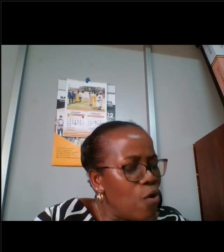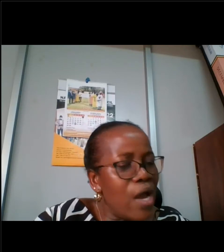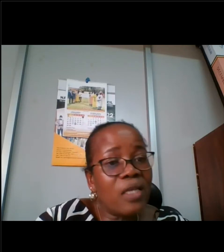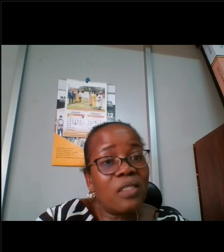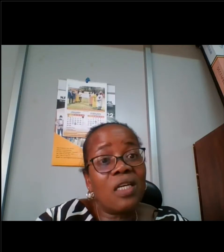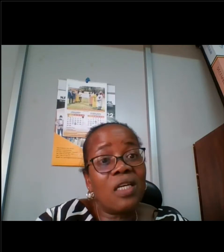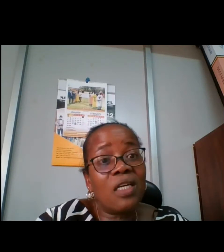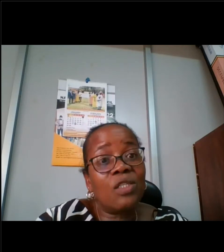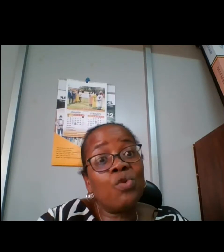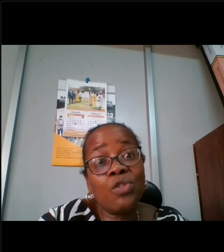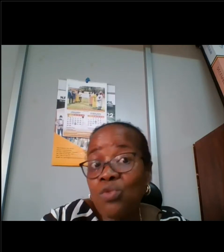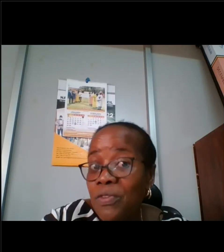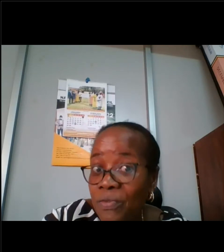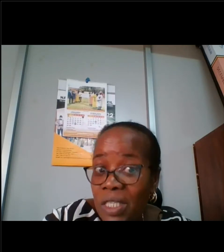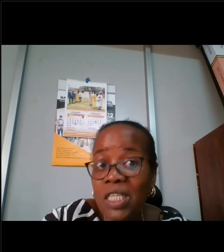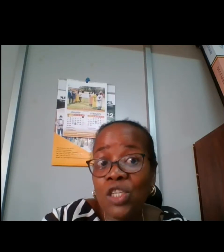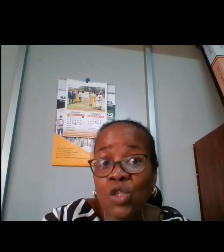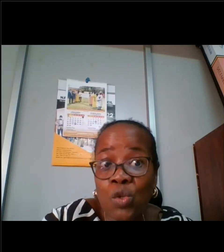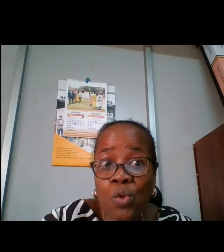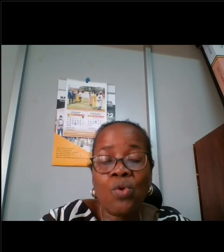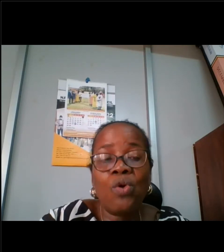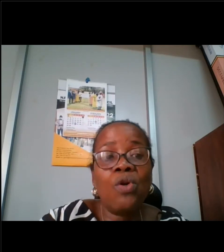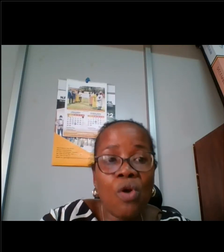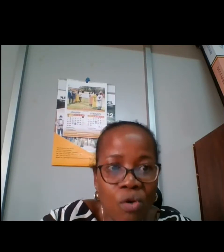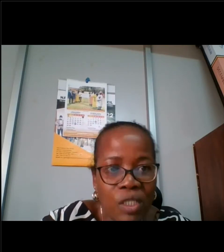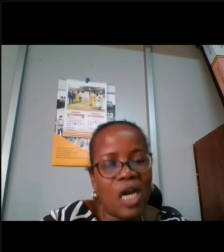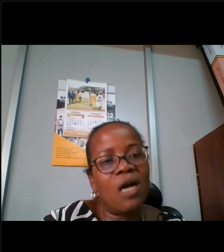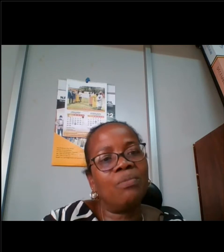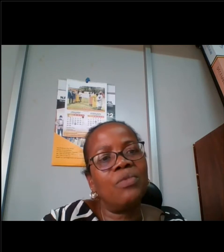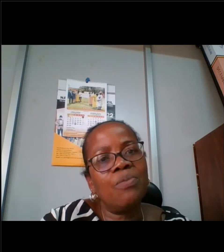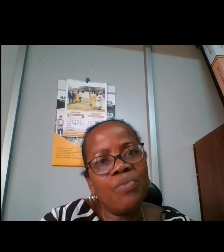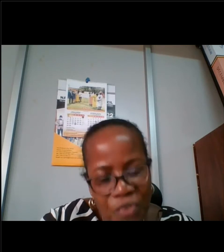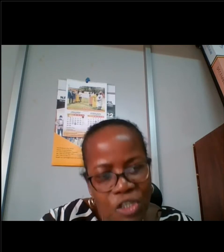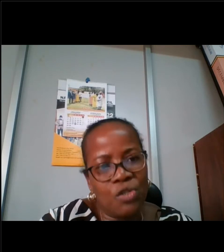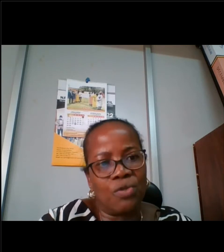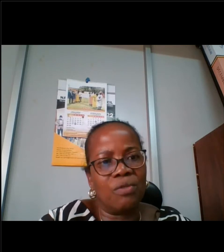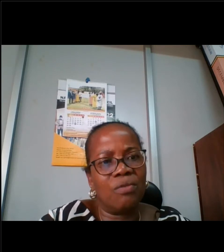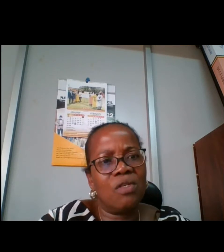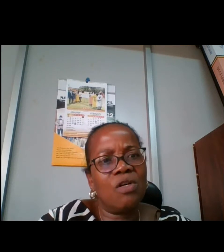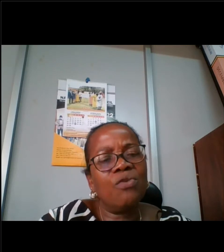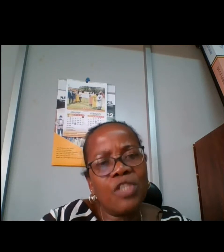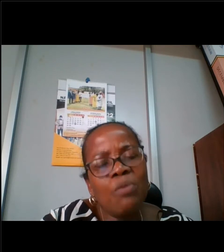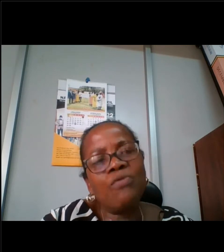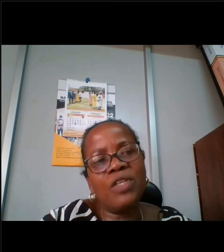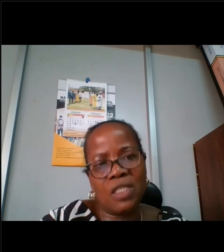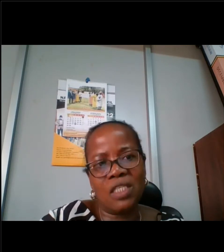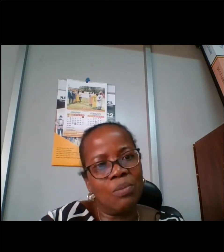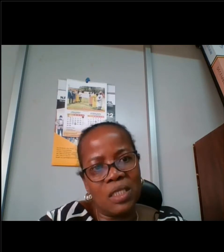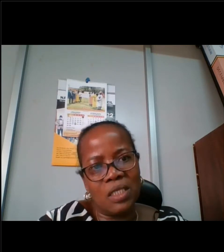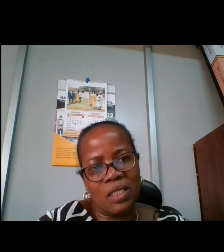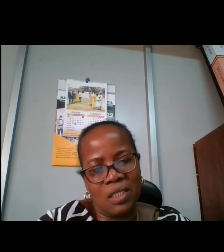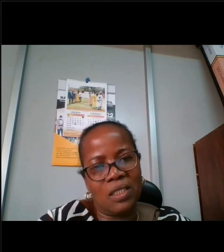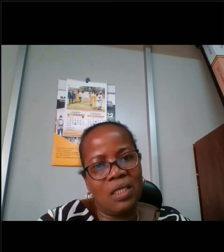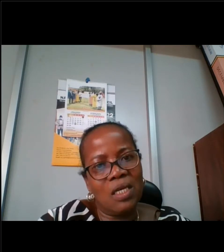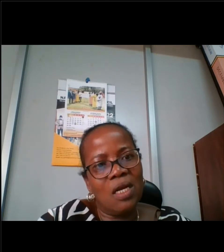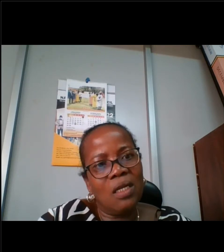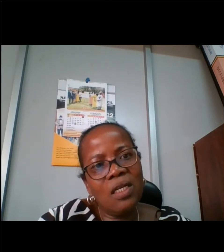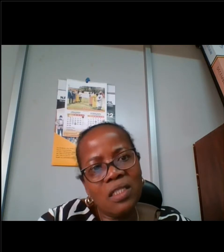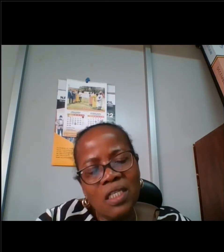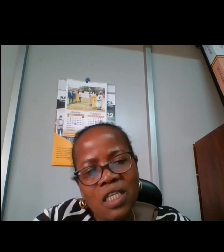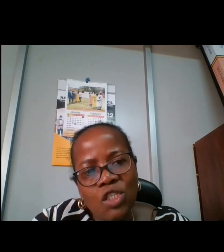also requires that we also need to invest into long-term prevention of some of these